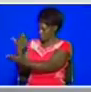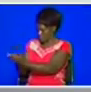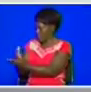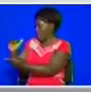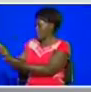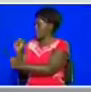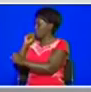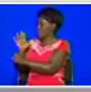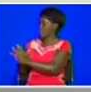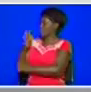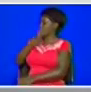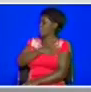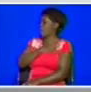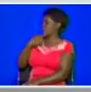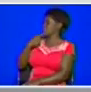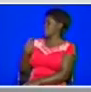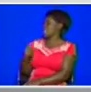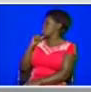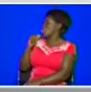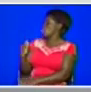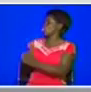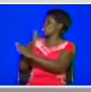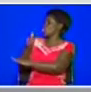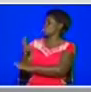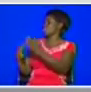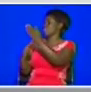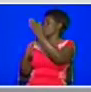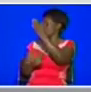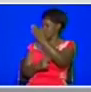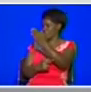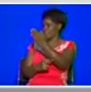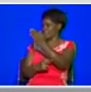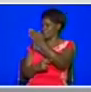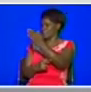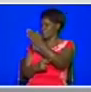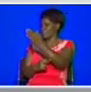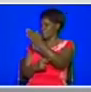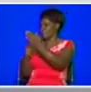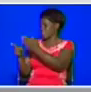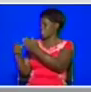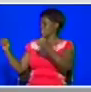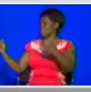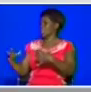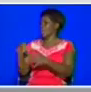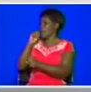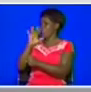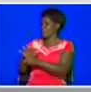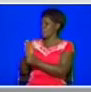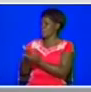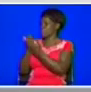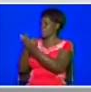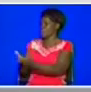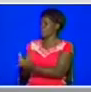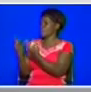that NASA has made, and this is not about crossing that bridge. In fact, it's extremely definite. NASA has promised to provide free